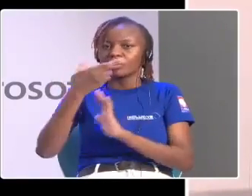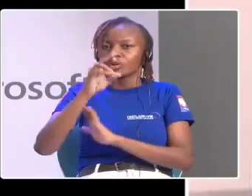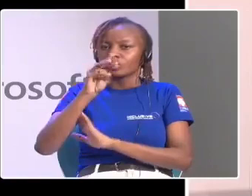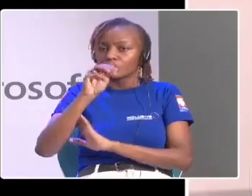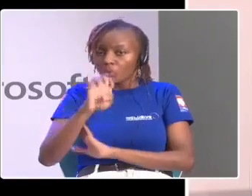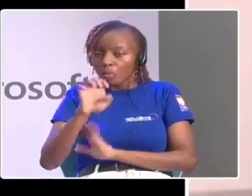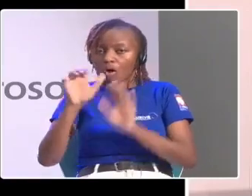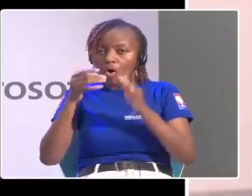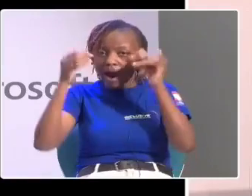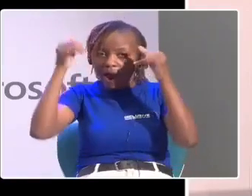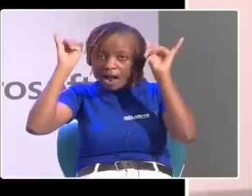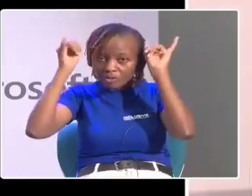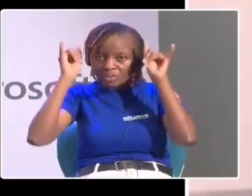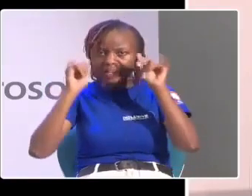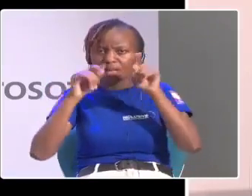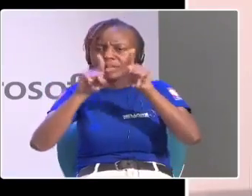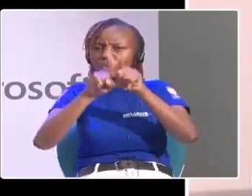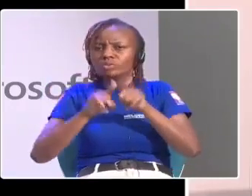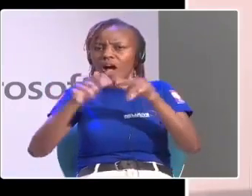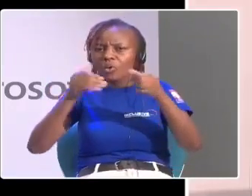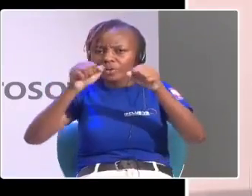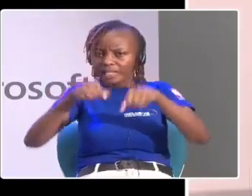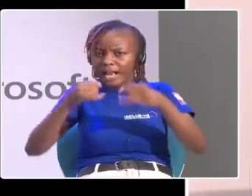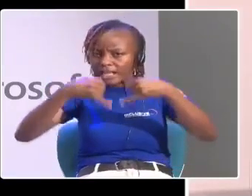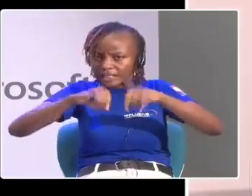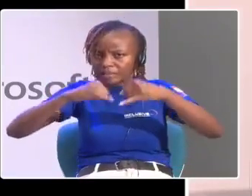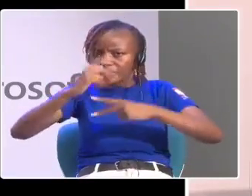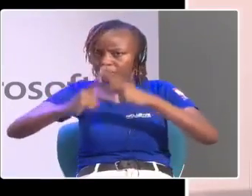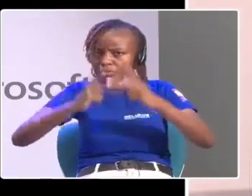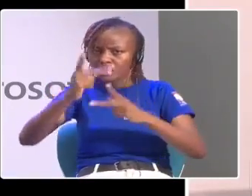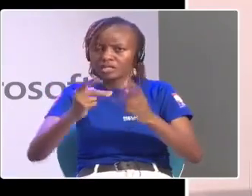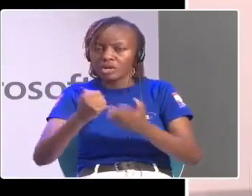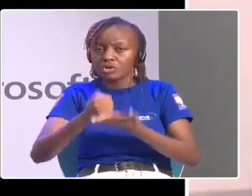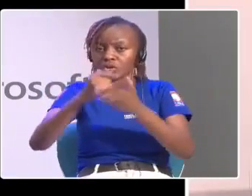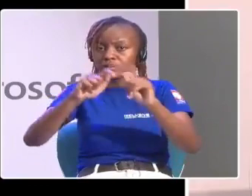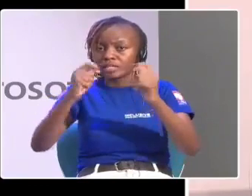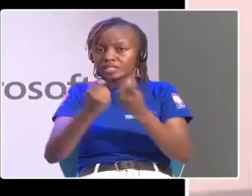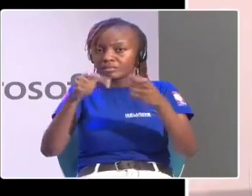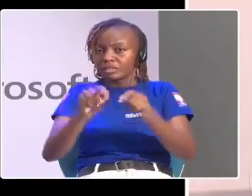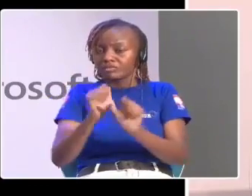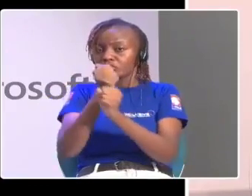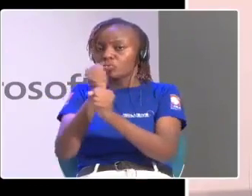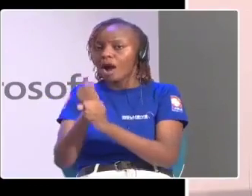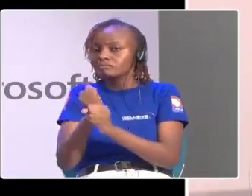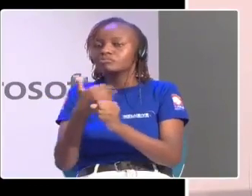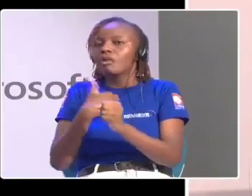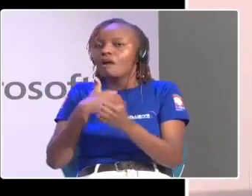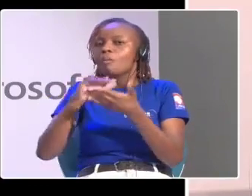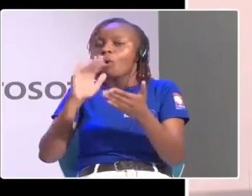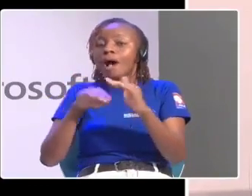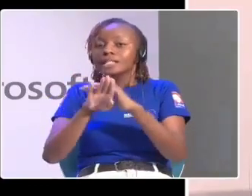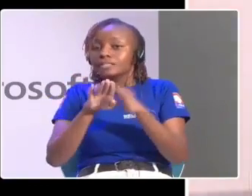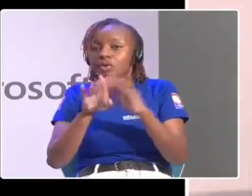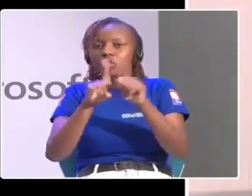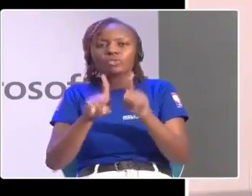other products. But also, how do we implement processes to help the teams make whatever they're working on more accessible? And how do we